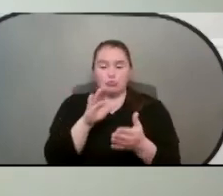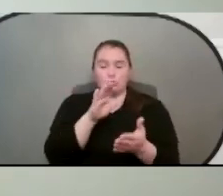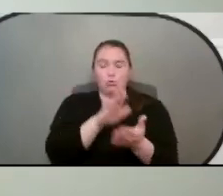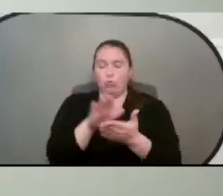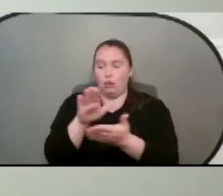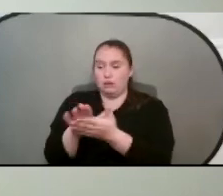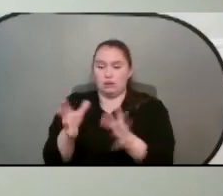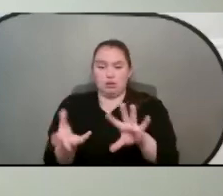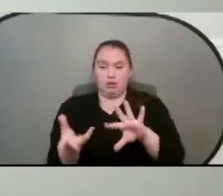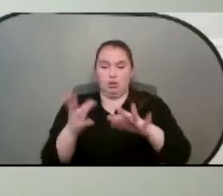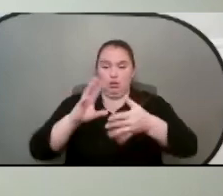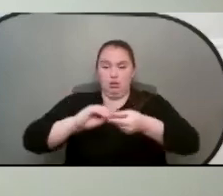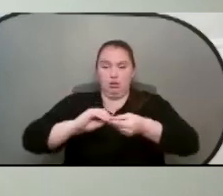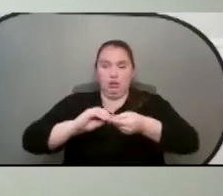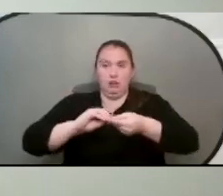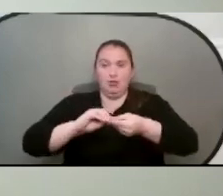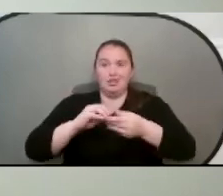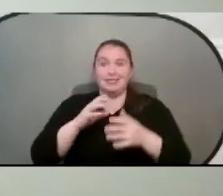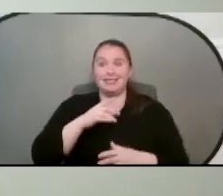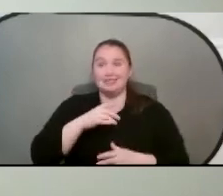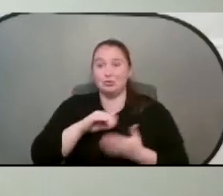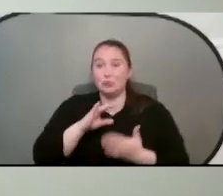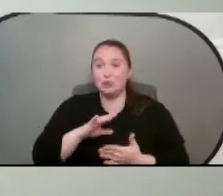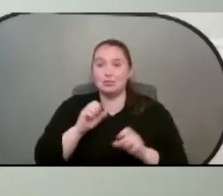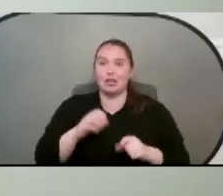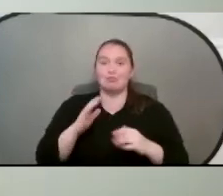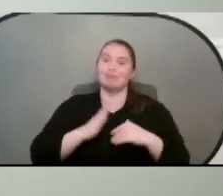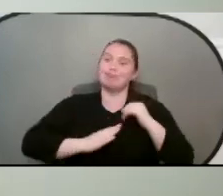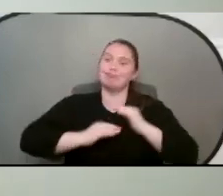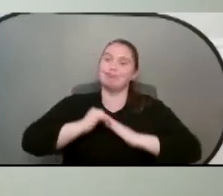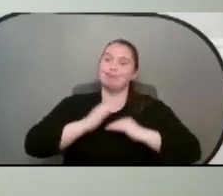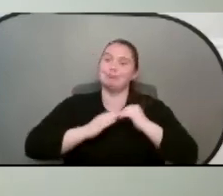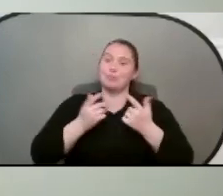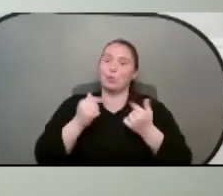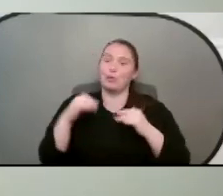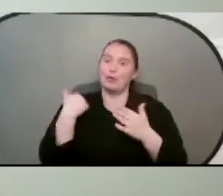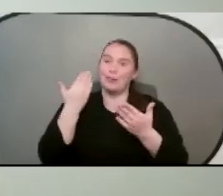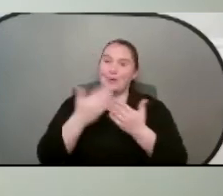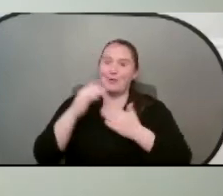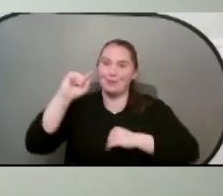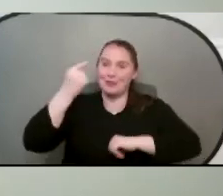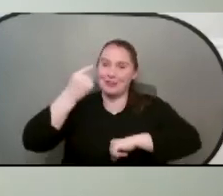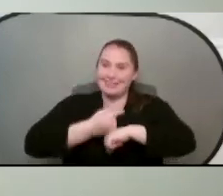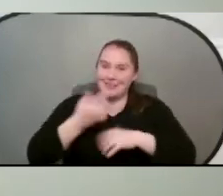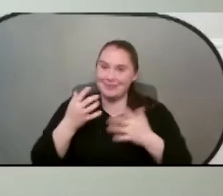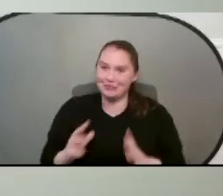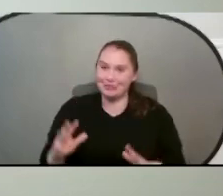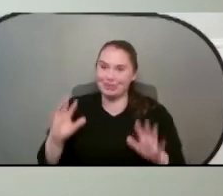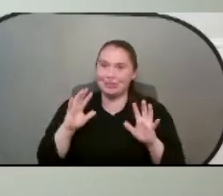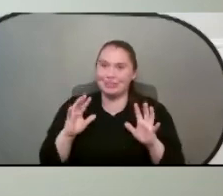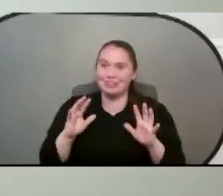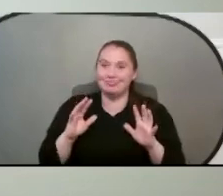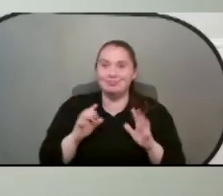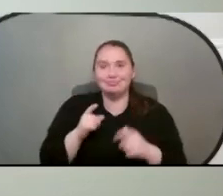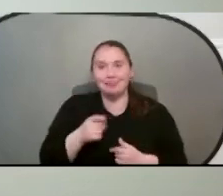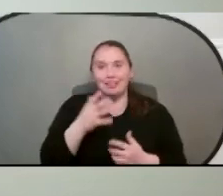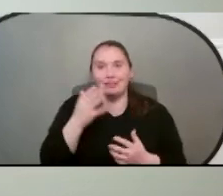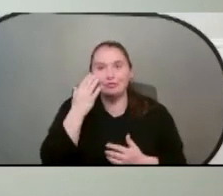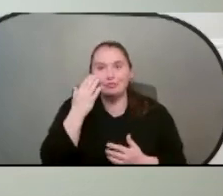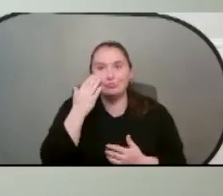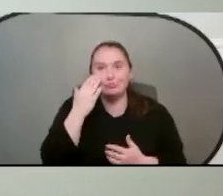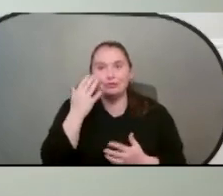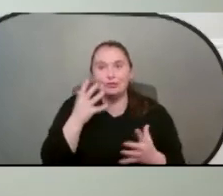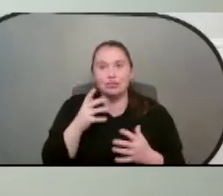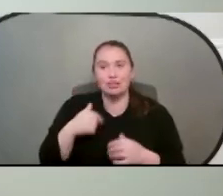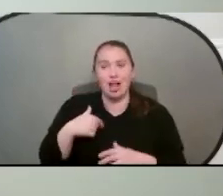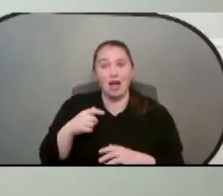kids can feel very comfortable by the time they even get there in the first day when they know that this is all